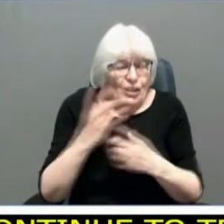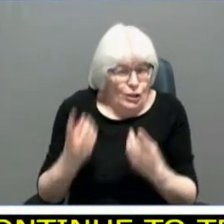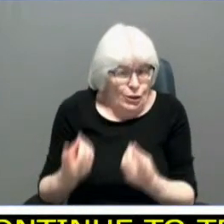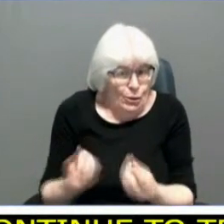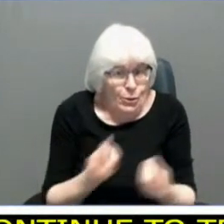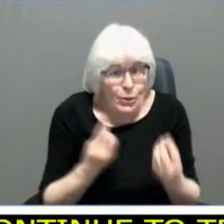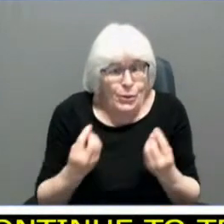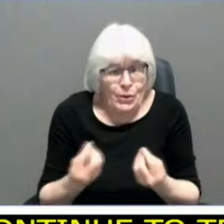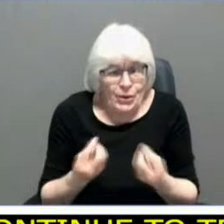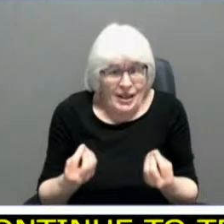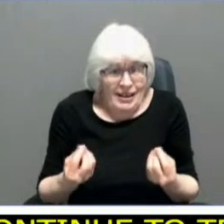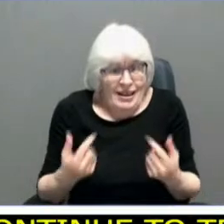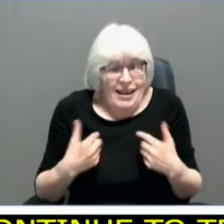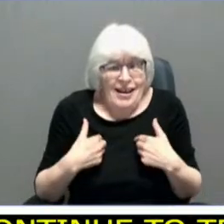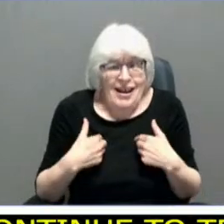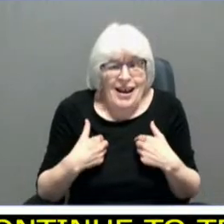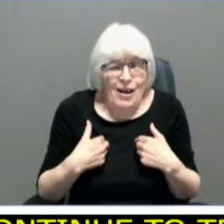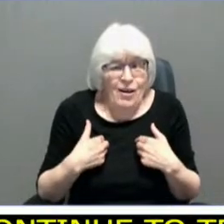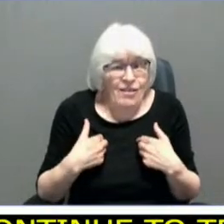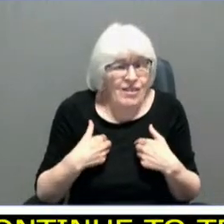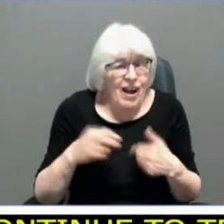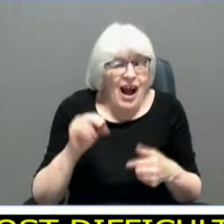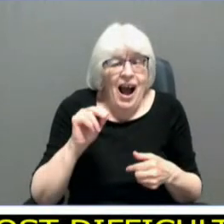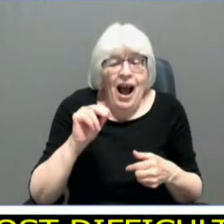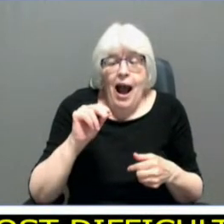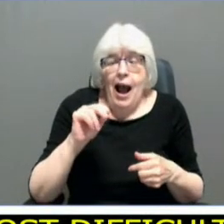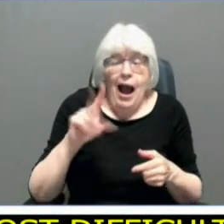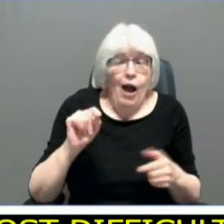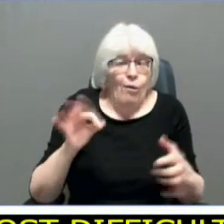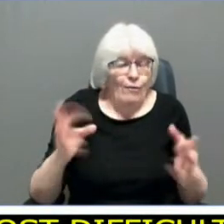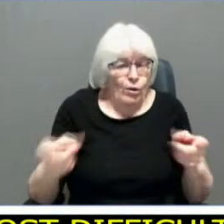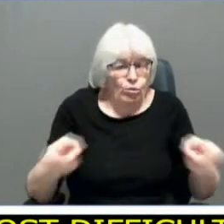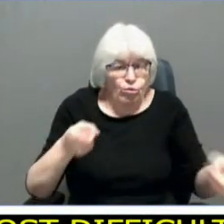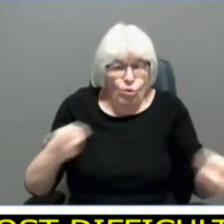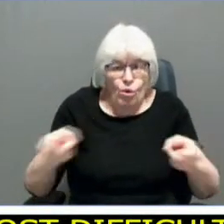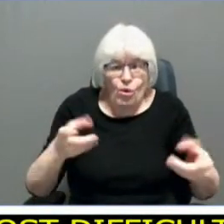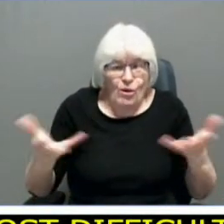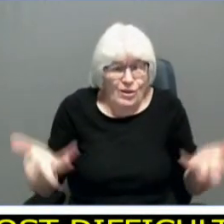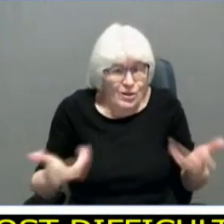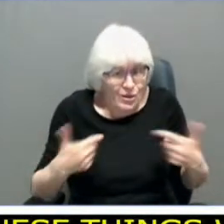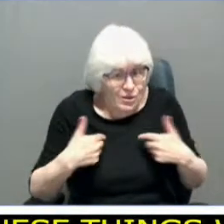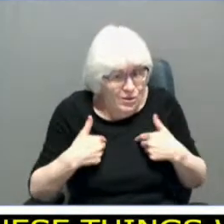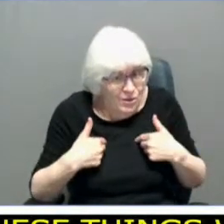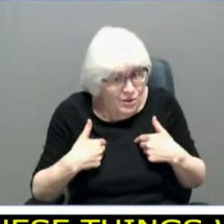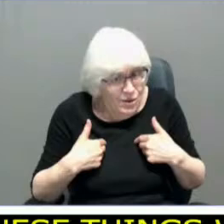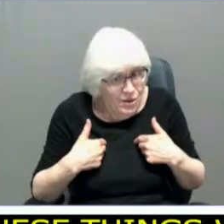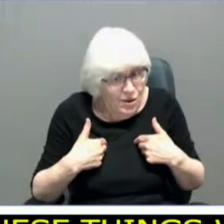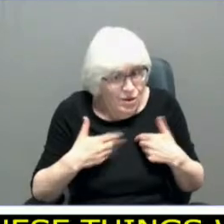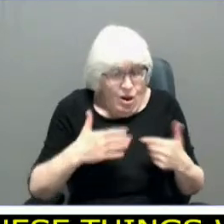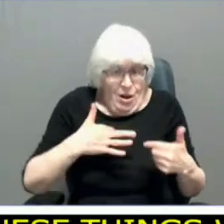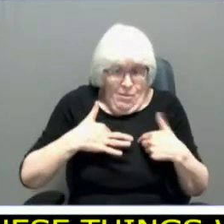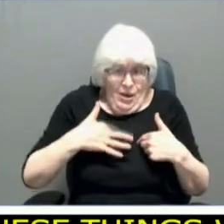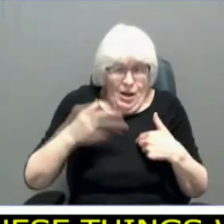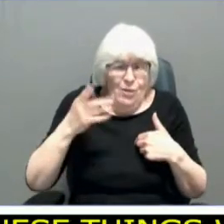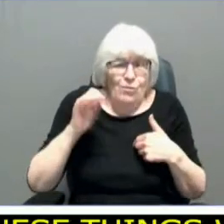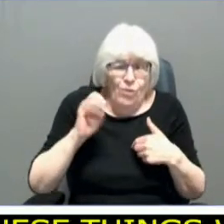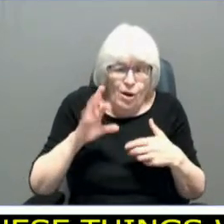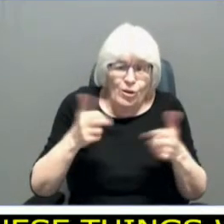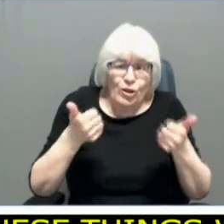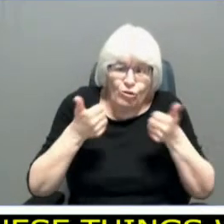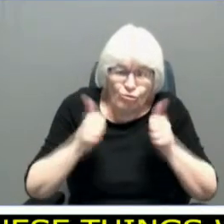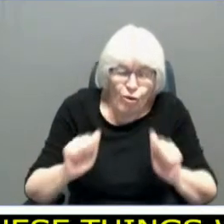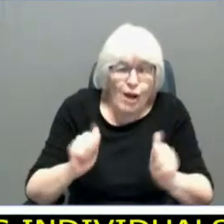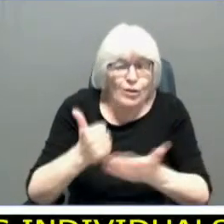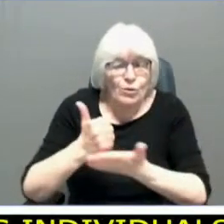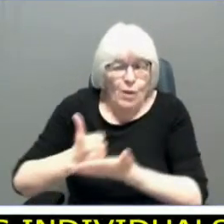but we're here, we're in these jobs, and it's our job to try to help. And that's what I felt, a lot of collaboration between